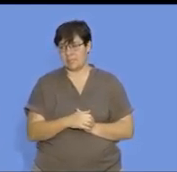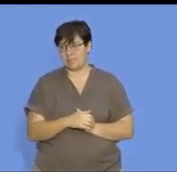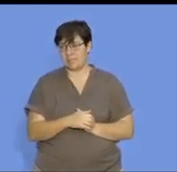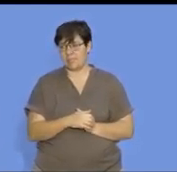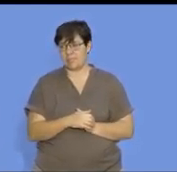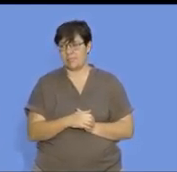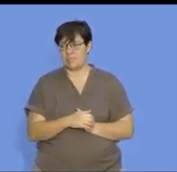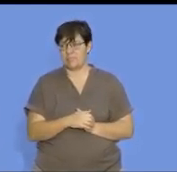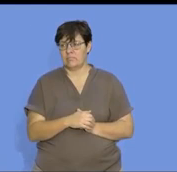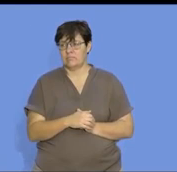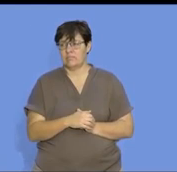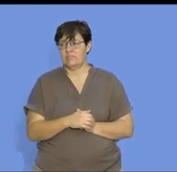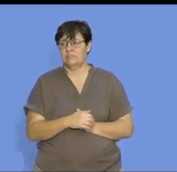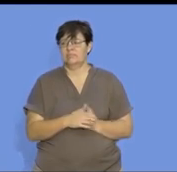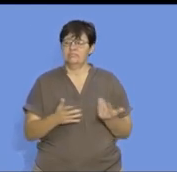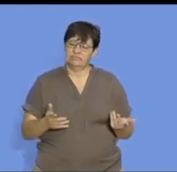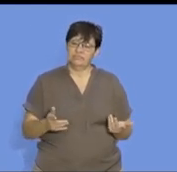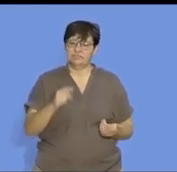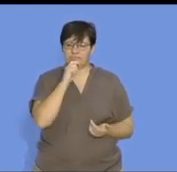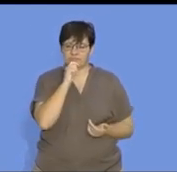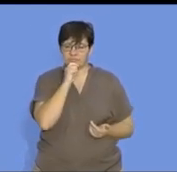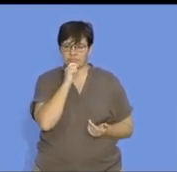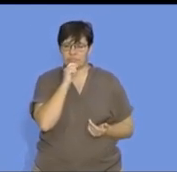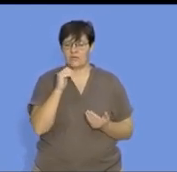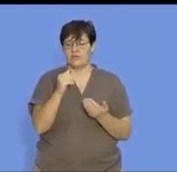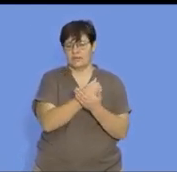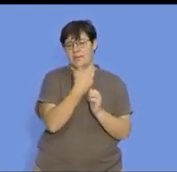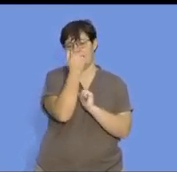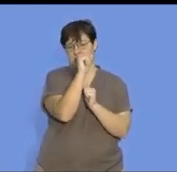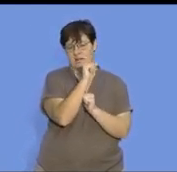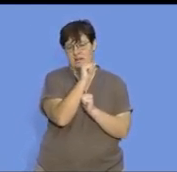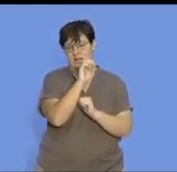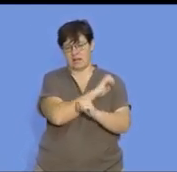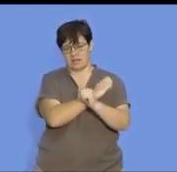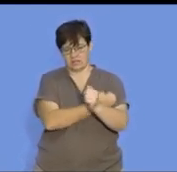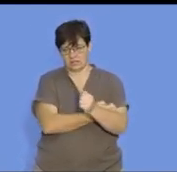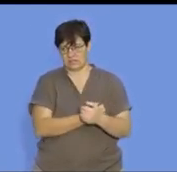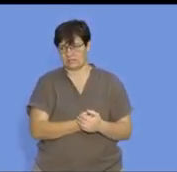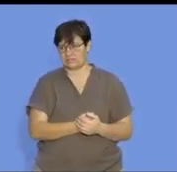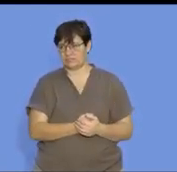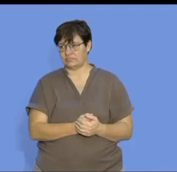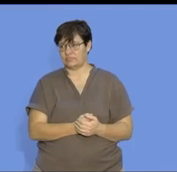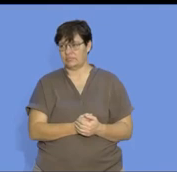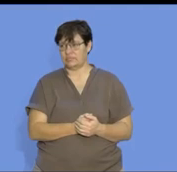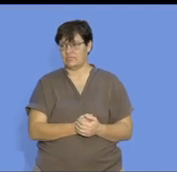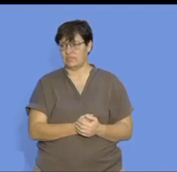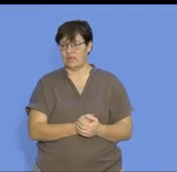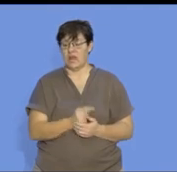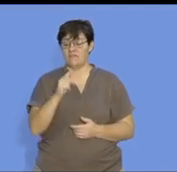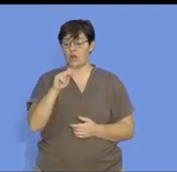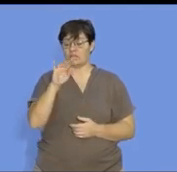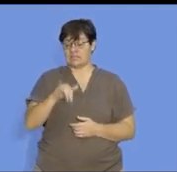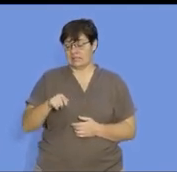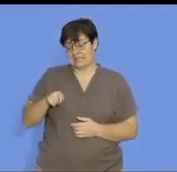I'm going to use conservation of mechanical energy. I don't want to use the velocity I found